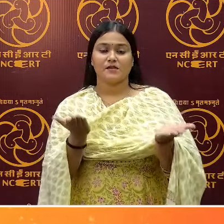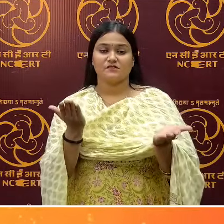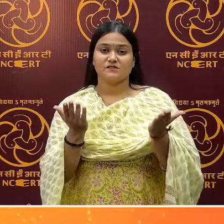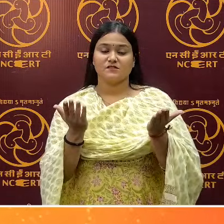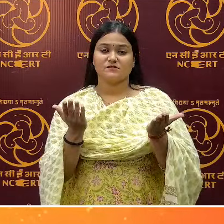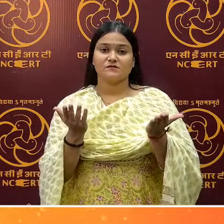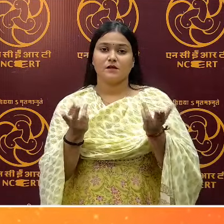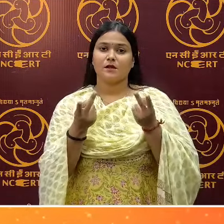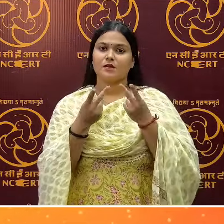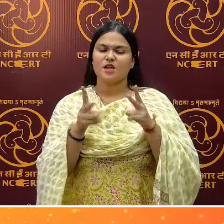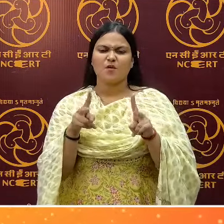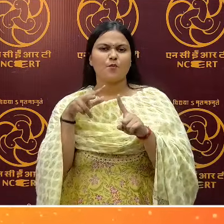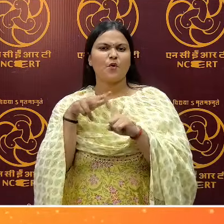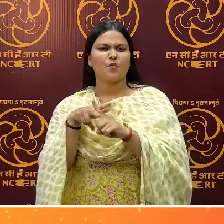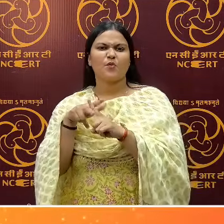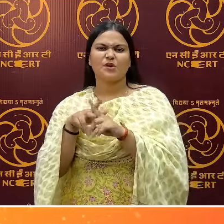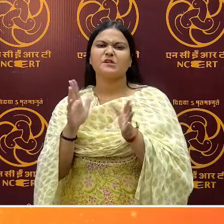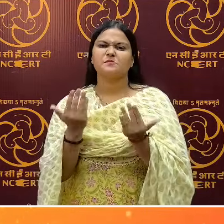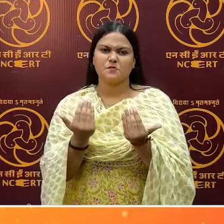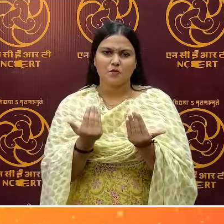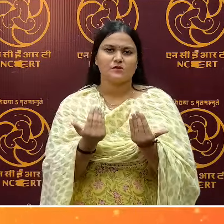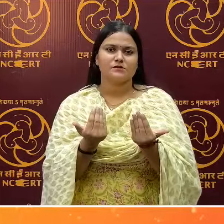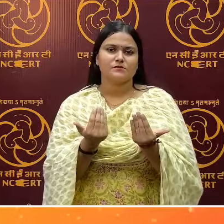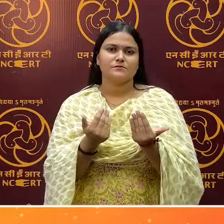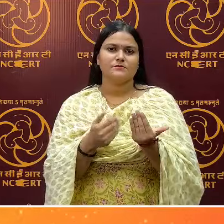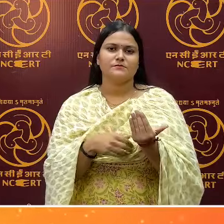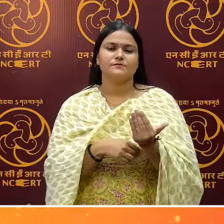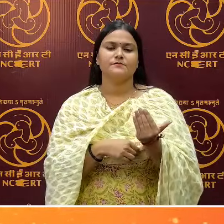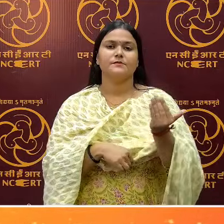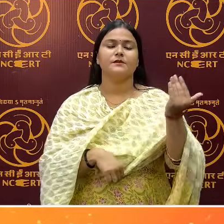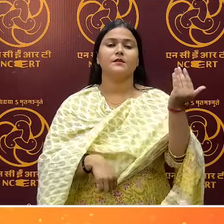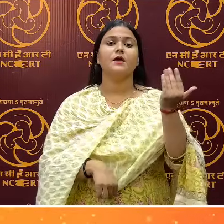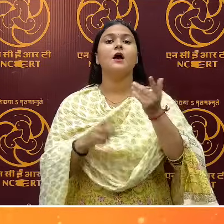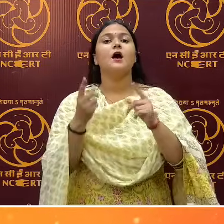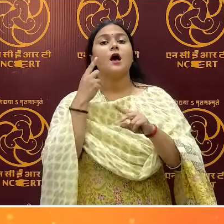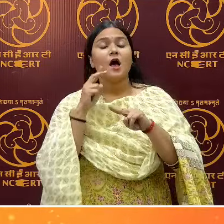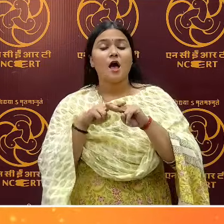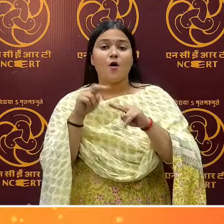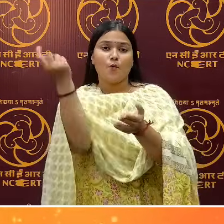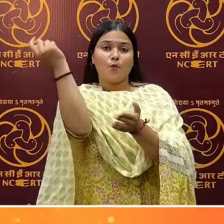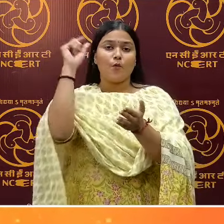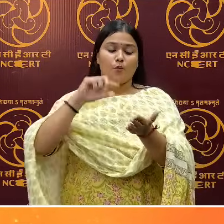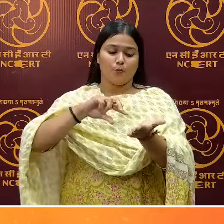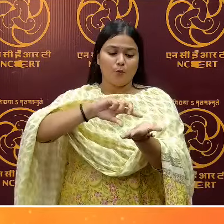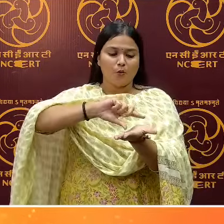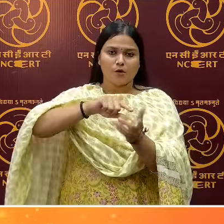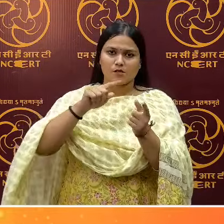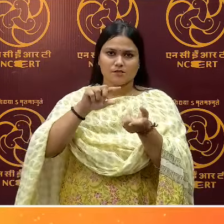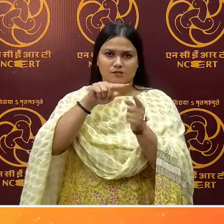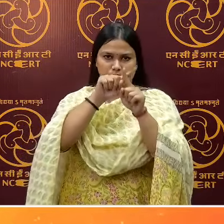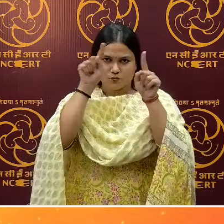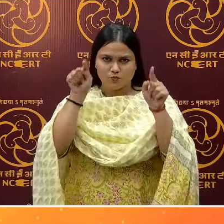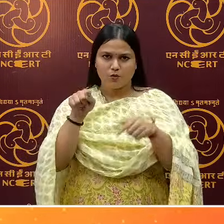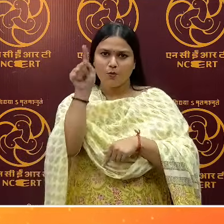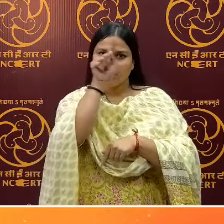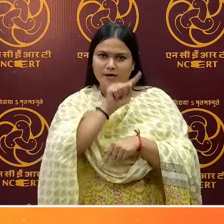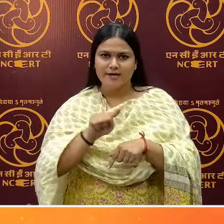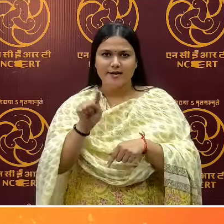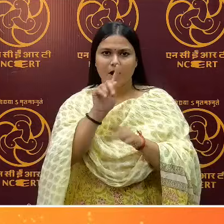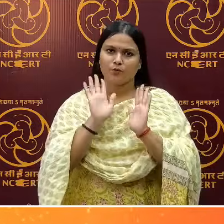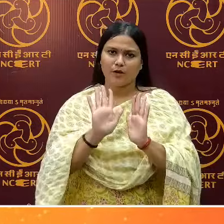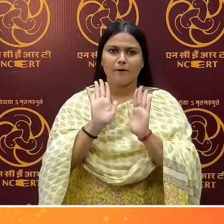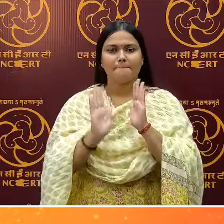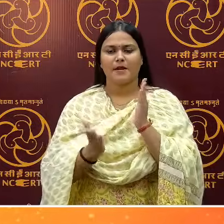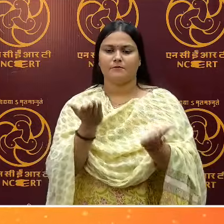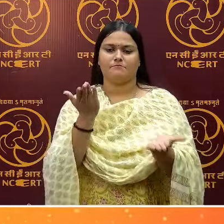completely disturbed. Okay. So even if it is shape is round, the balance is not there. Okay. So that is why